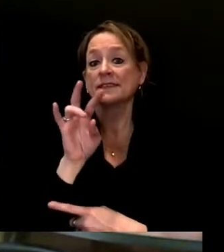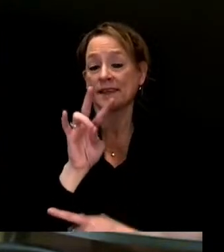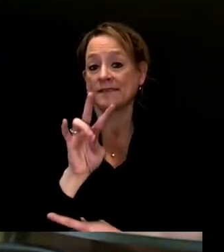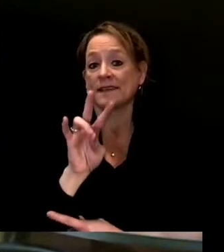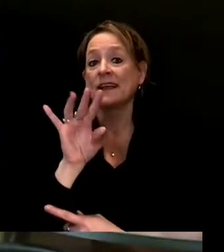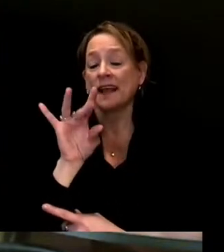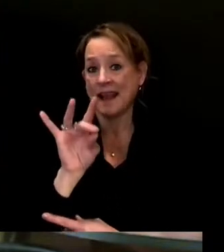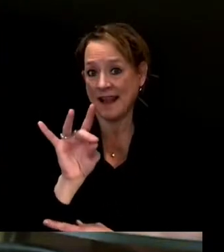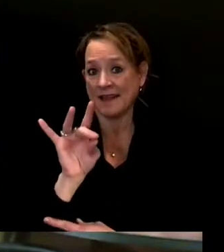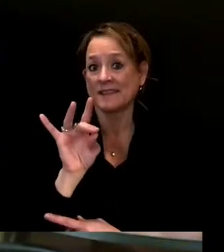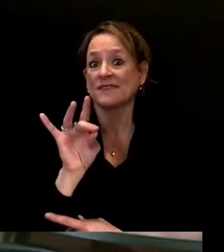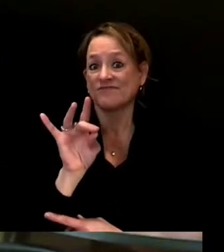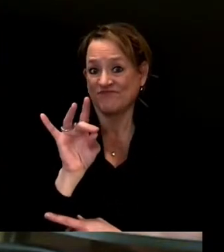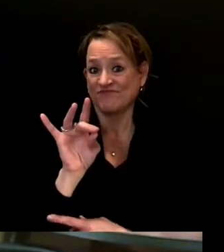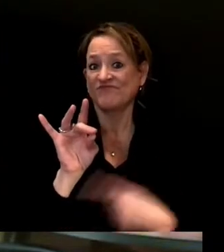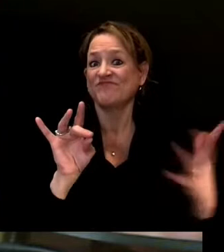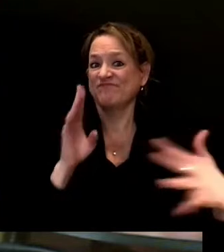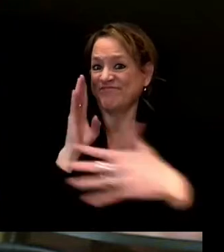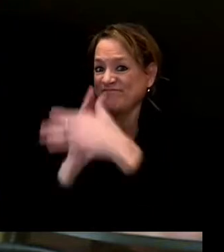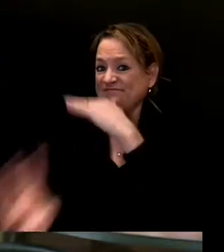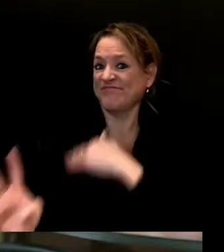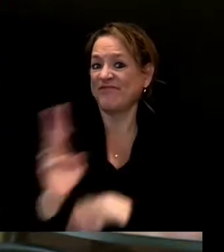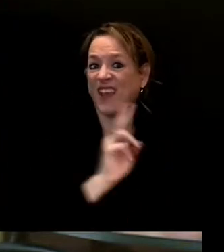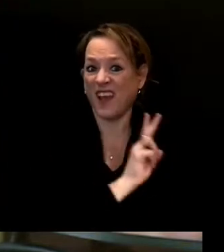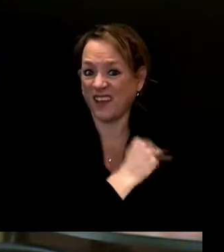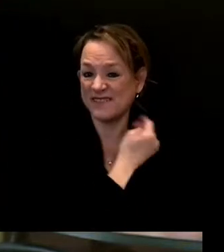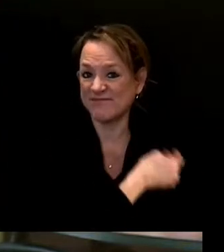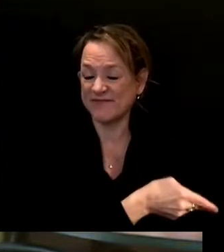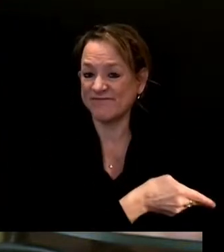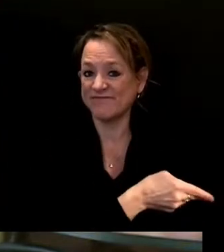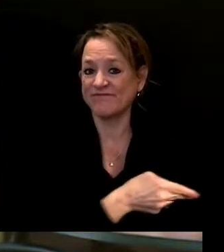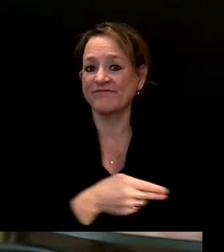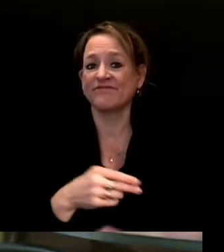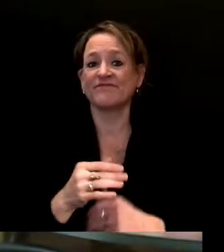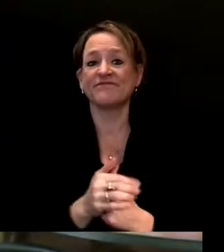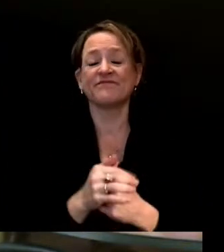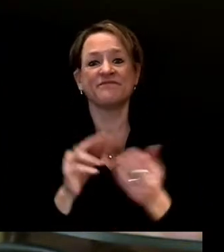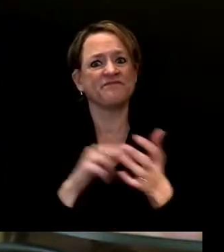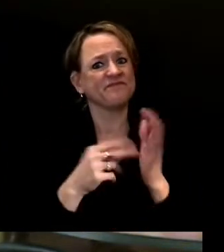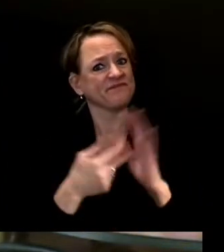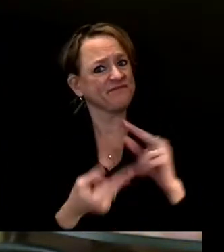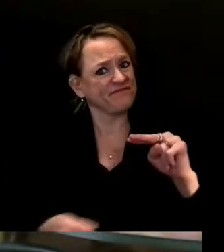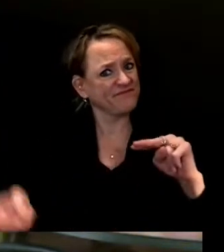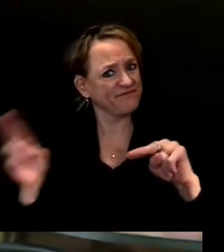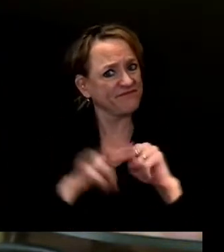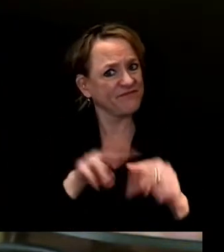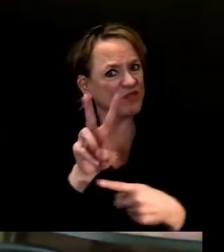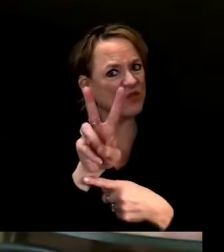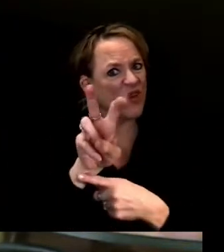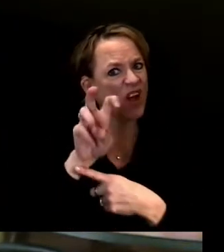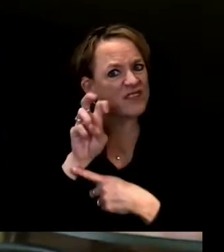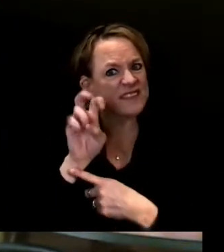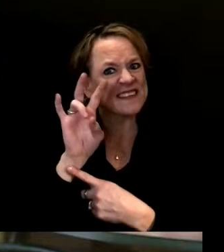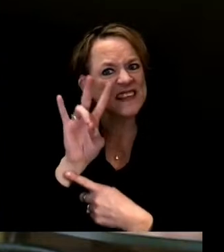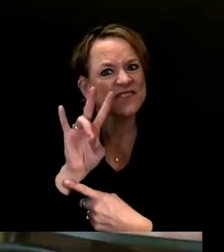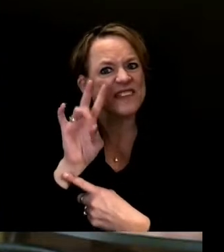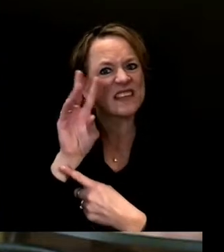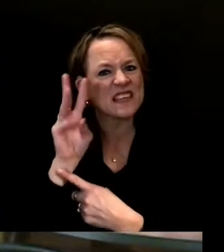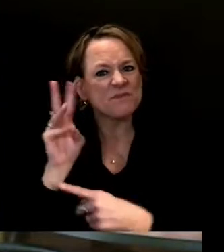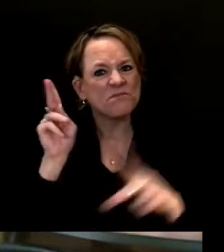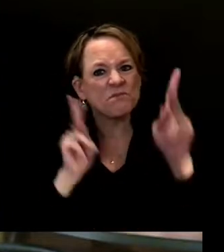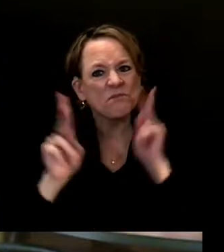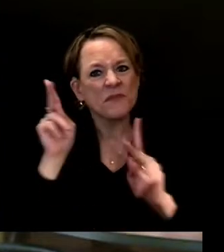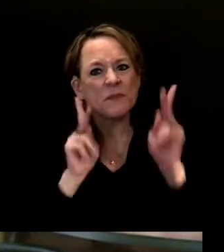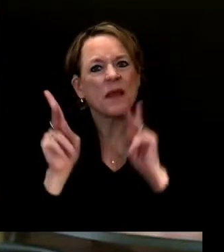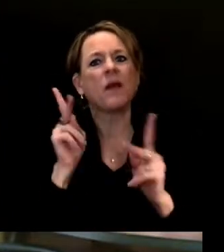week. 488 of these patients are in the intensive care unit. DHS continues to work with partners